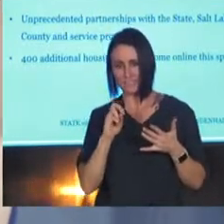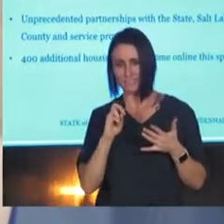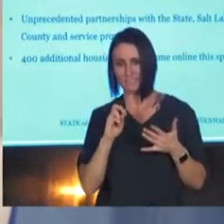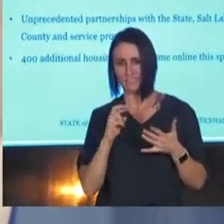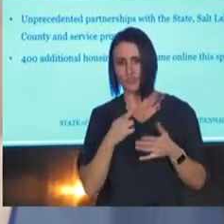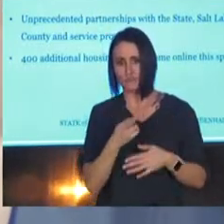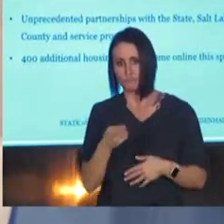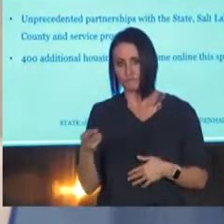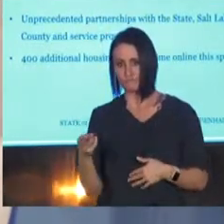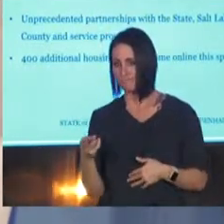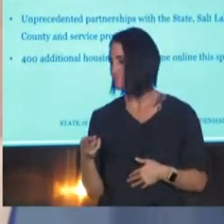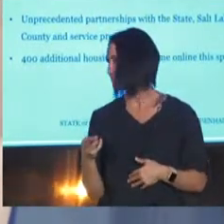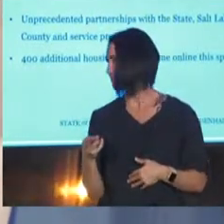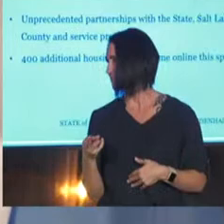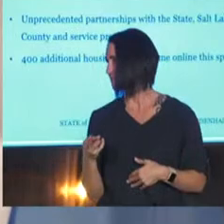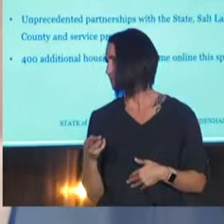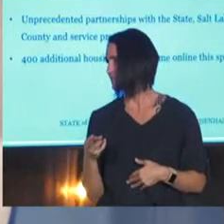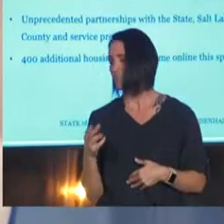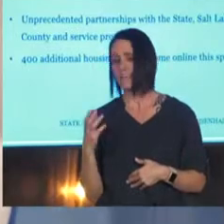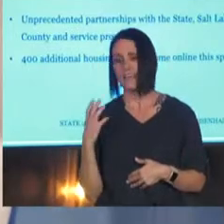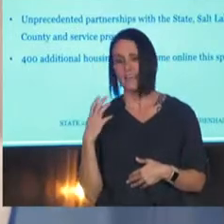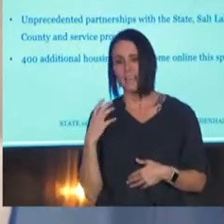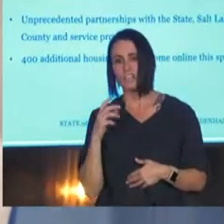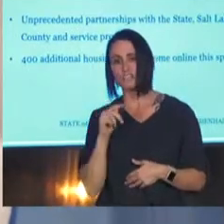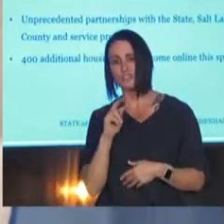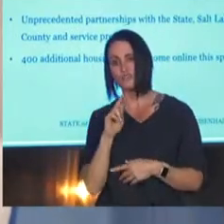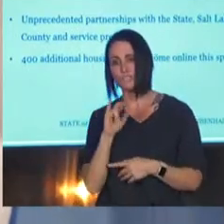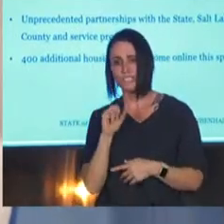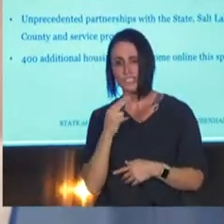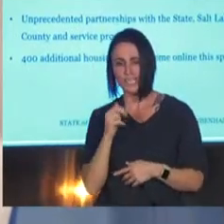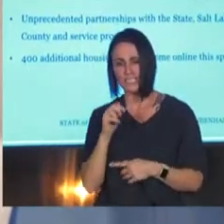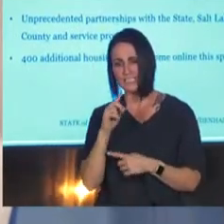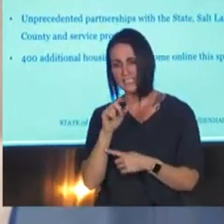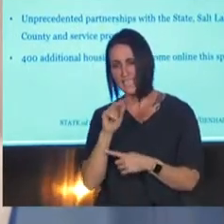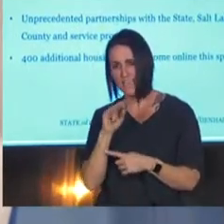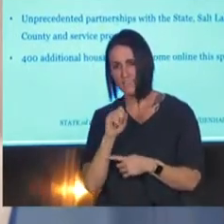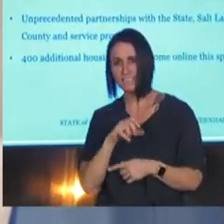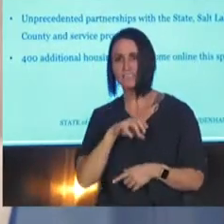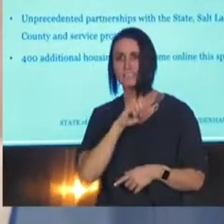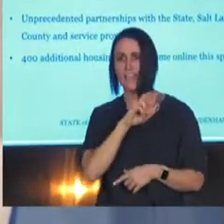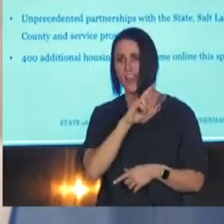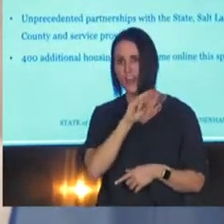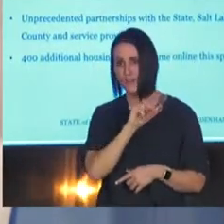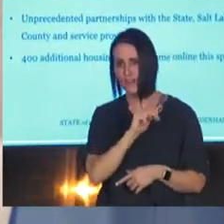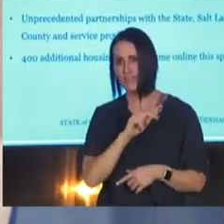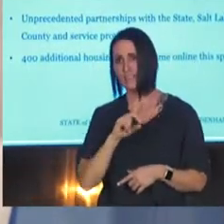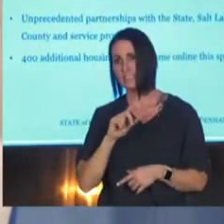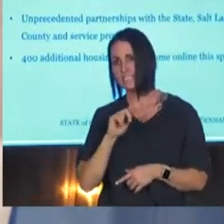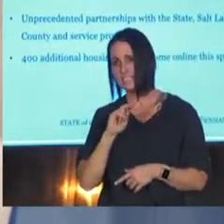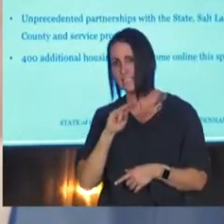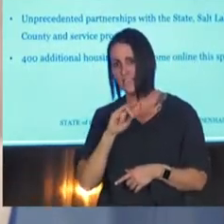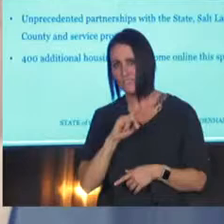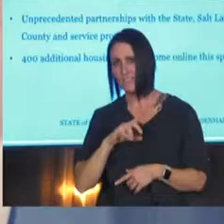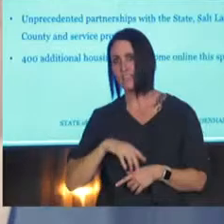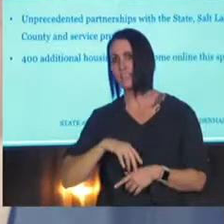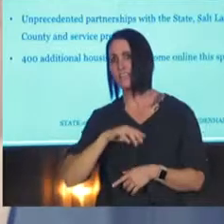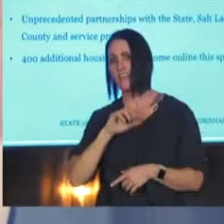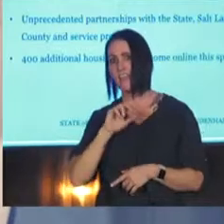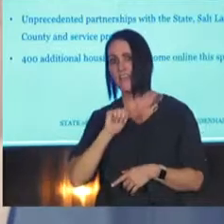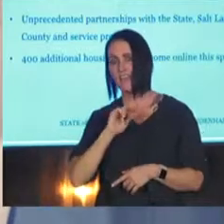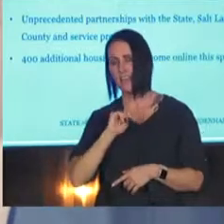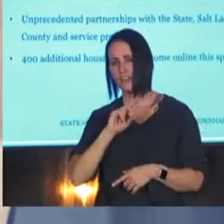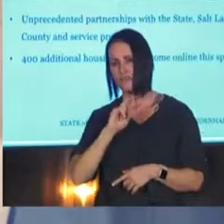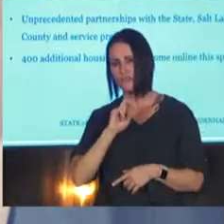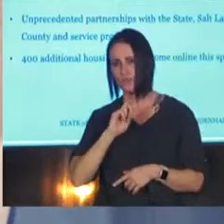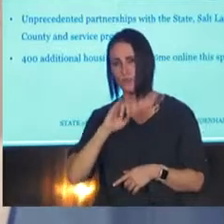centers, Catherine Fife, Michelle Hoon, Tricia Davis, Lori Hopkins, Aaron and David Litvack, our own Andrew Johnston, and